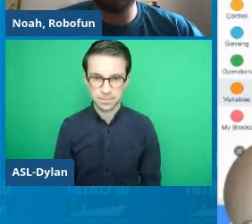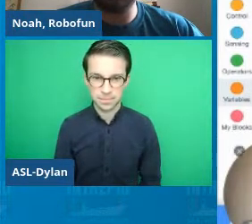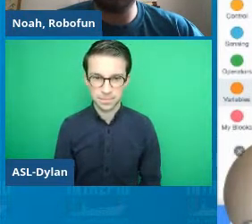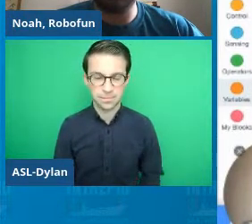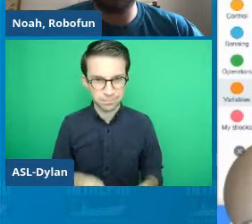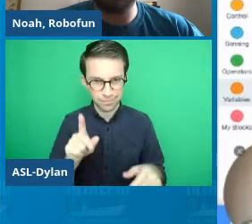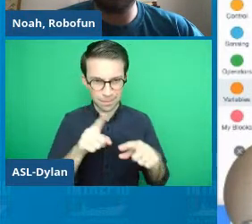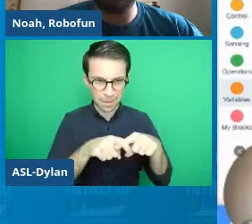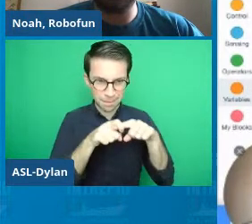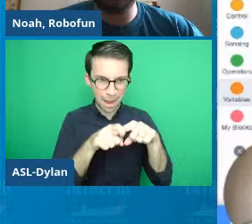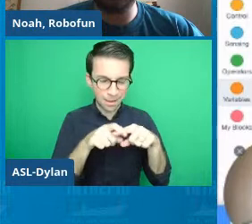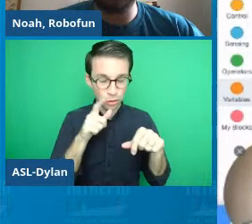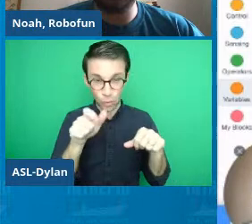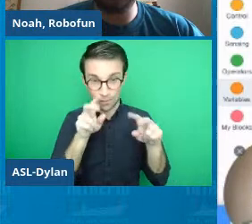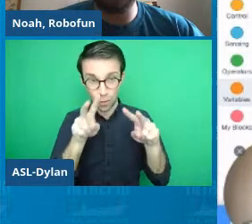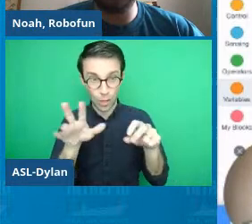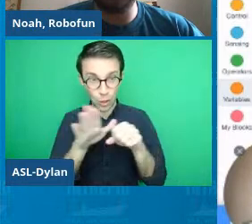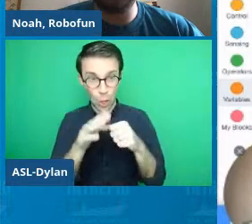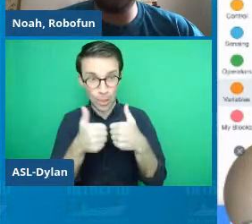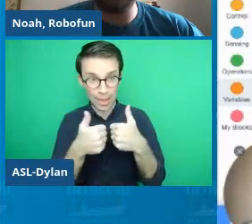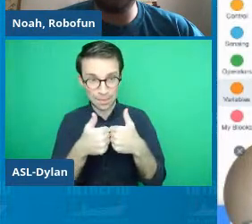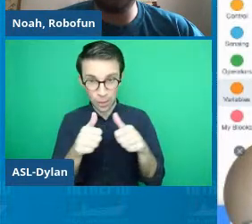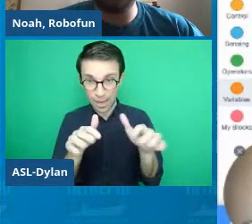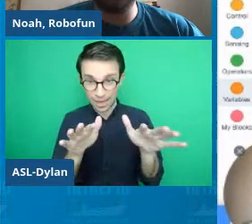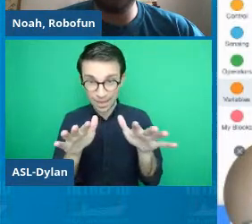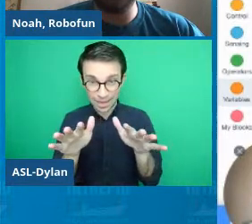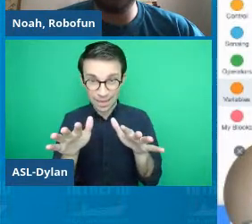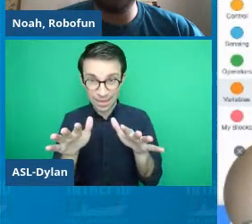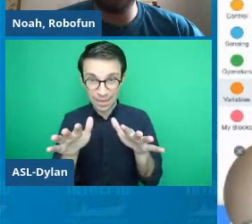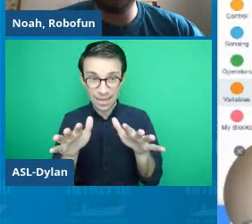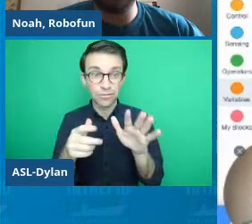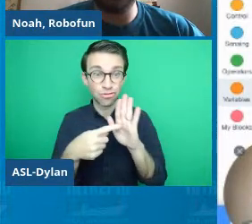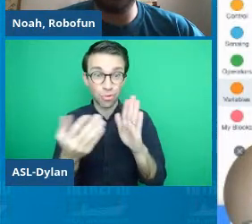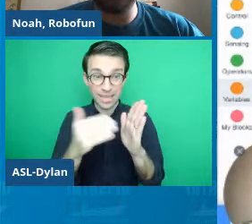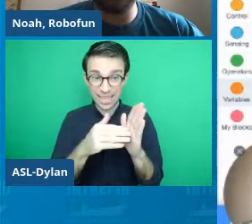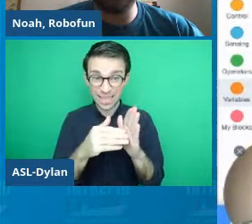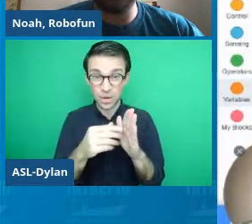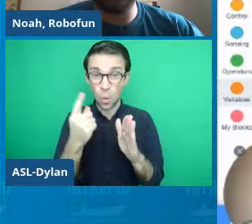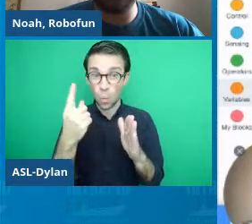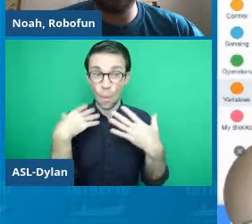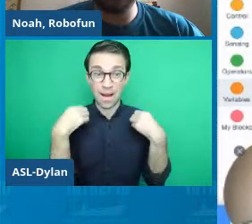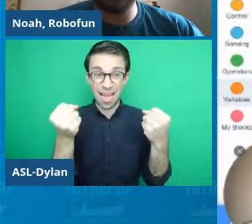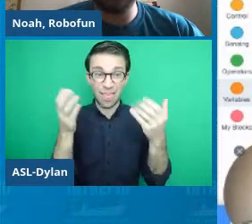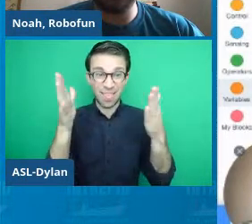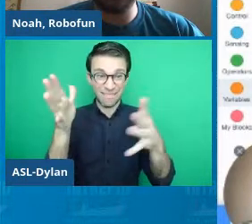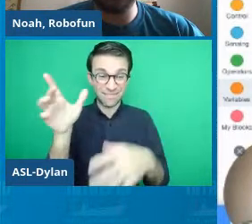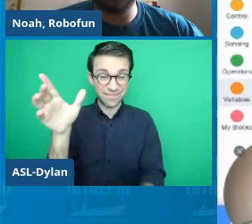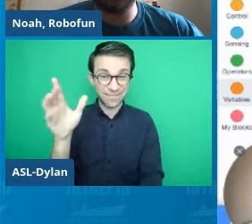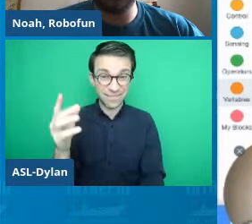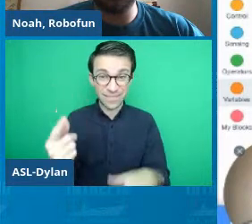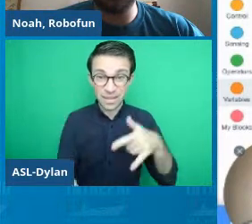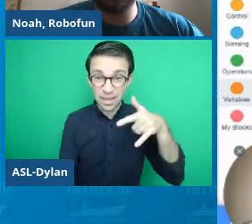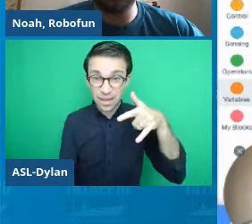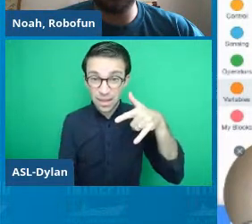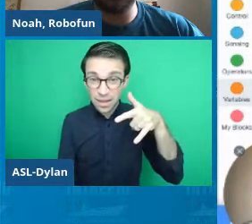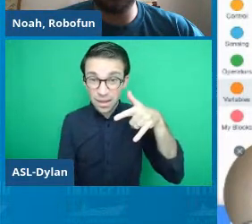I'm gonna pause so you don't have to watch the whole thing. Now I have unpaused here where he's got 1 health left so that you can